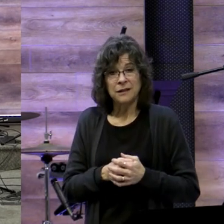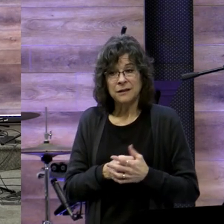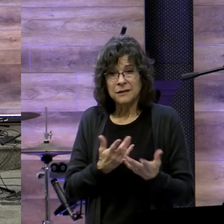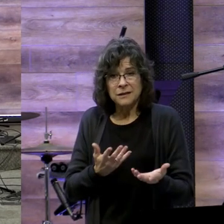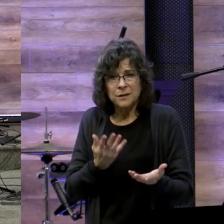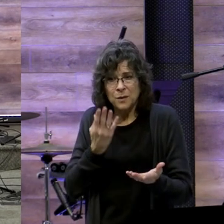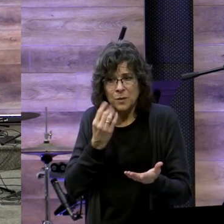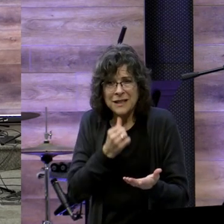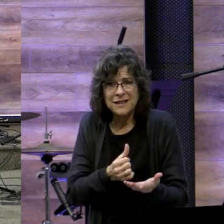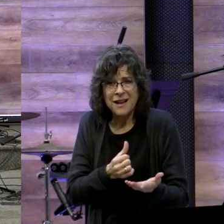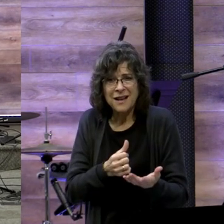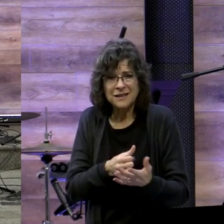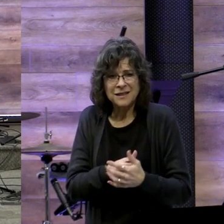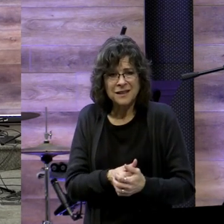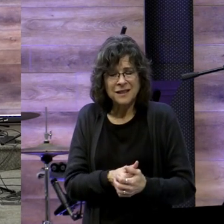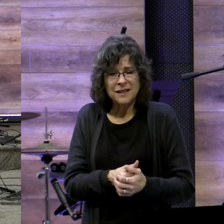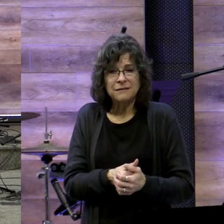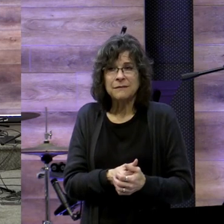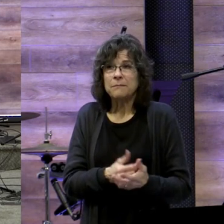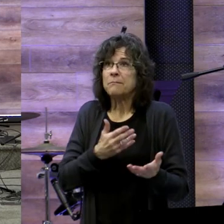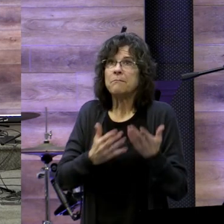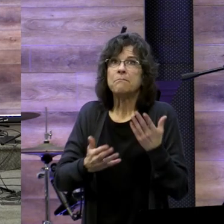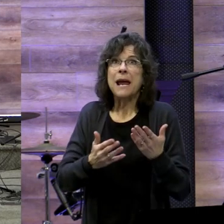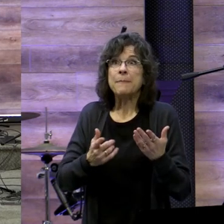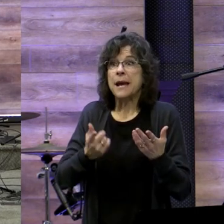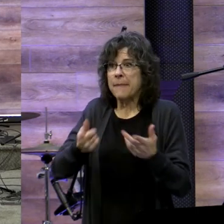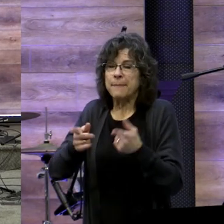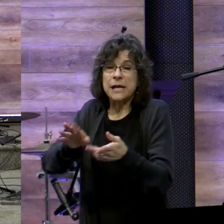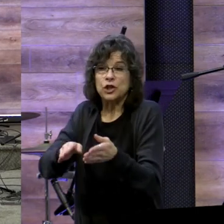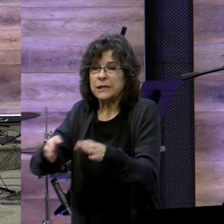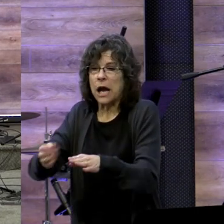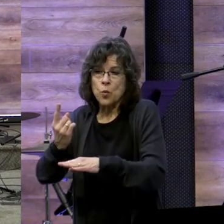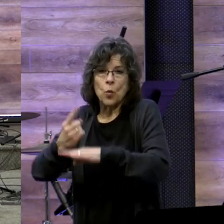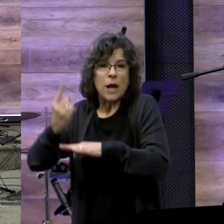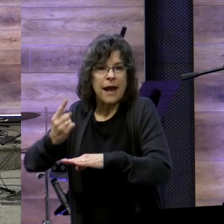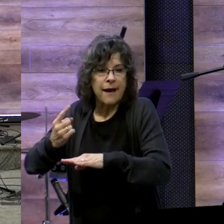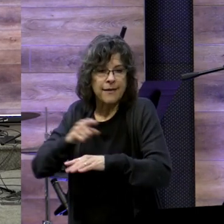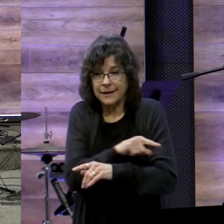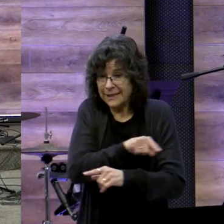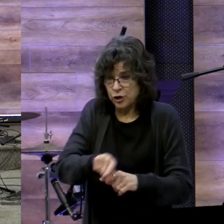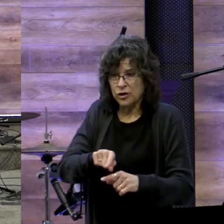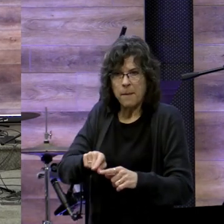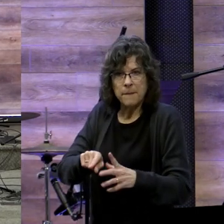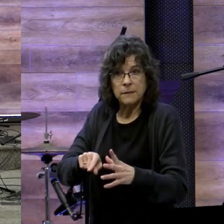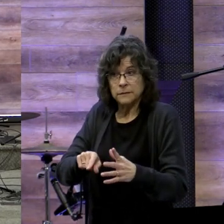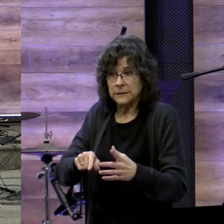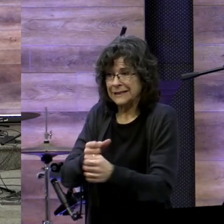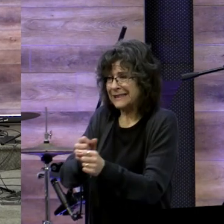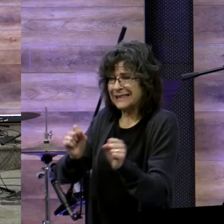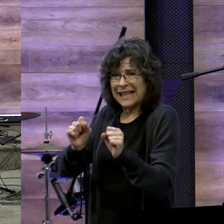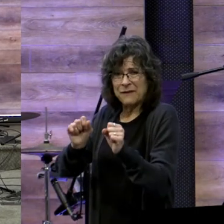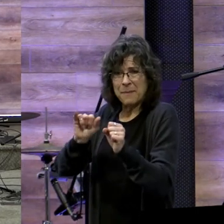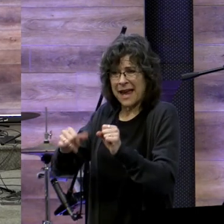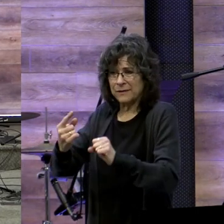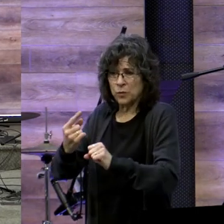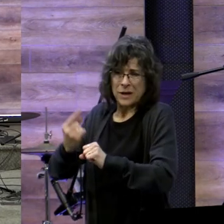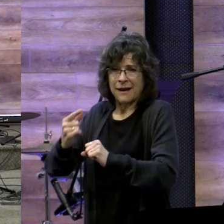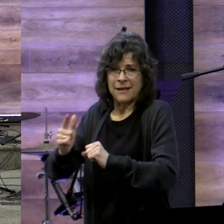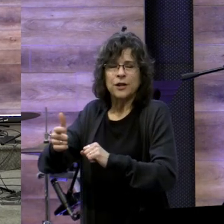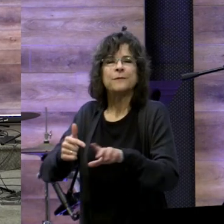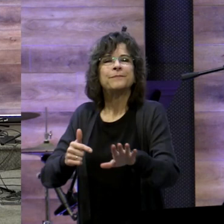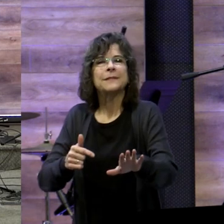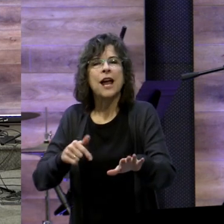death. Or even if he would come right after he had died, maybe he could have saved him then. Remember, there was a story